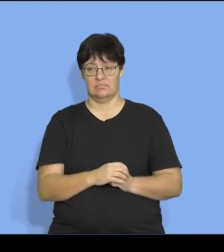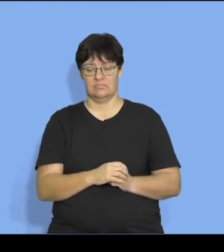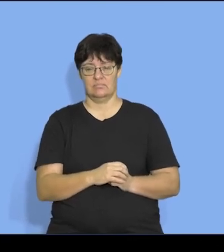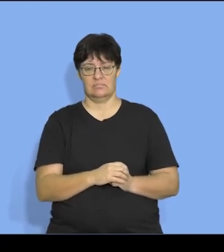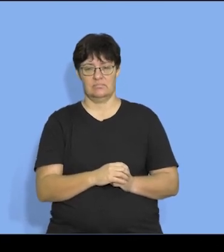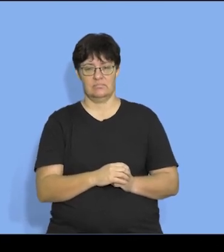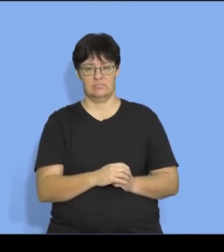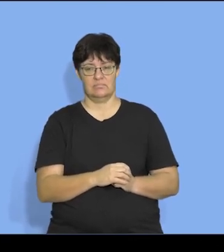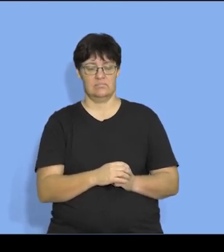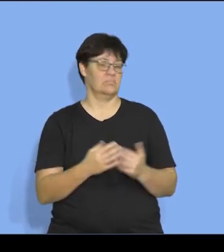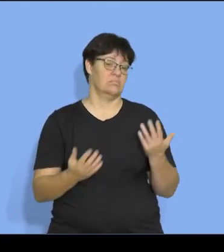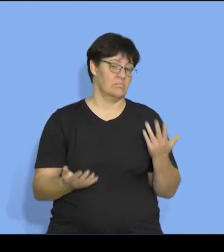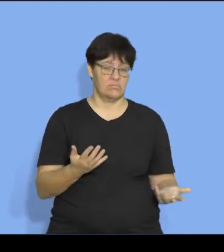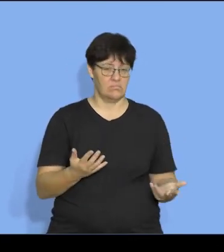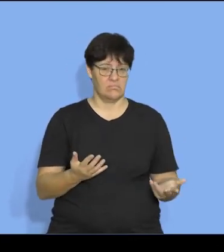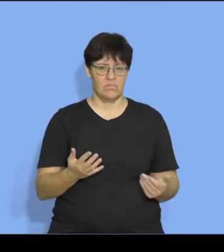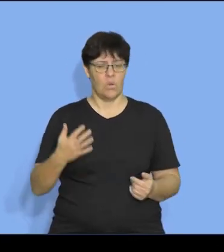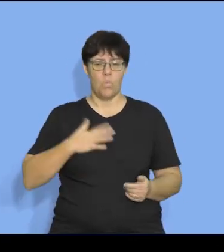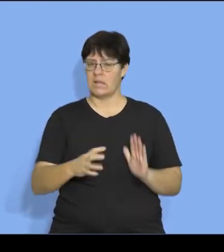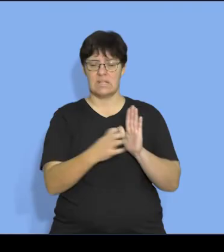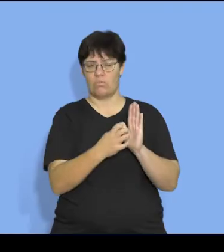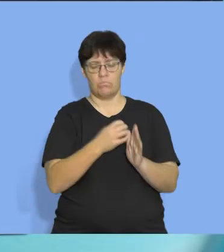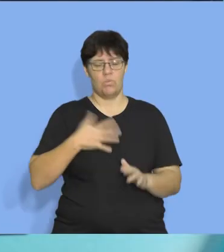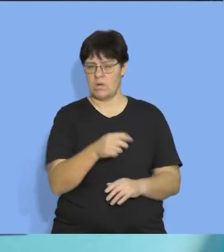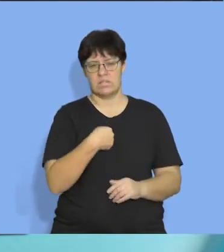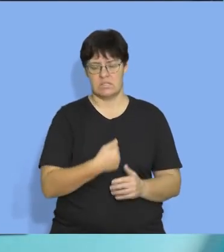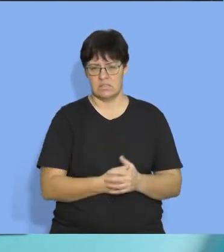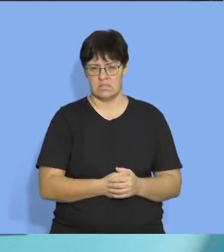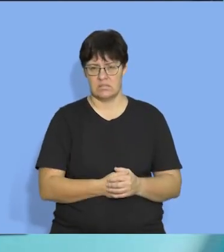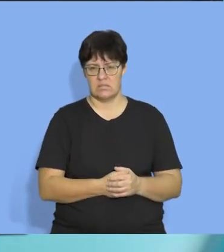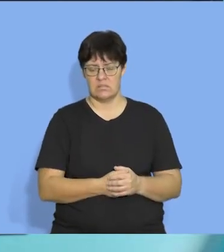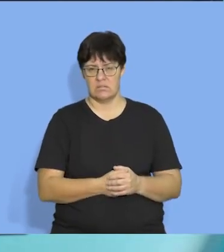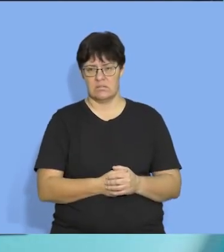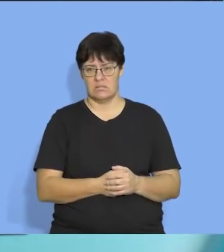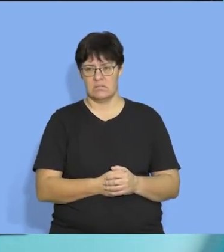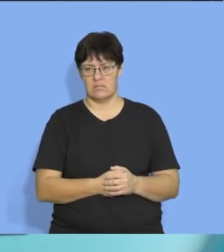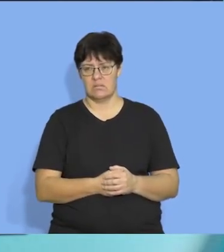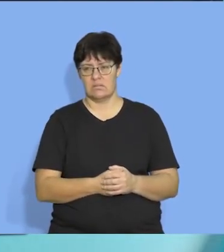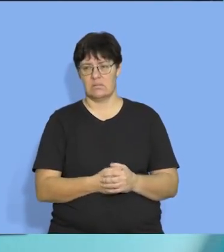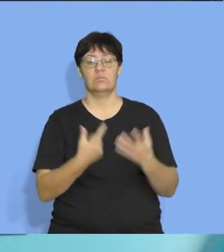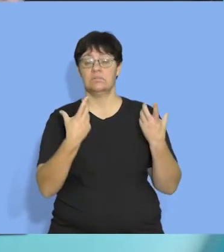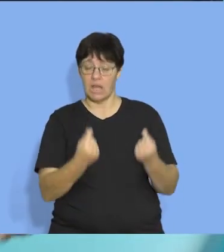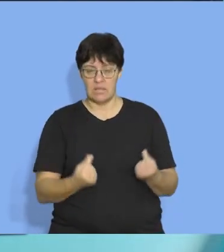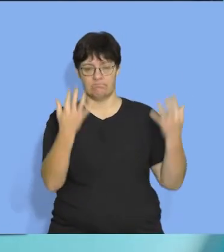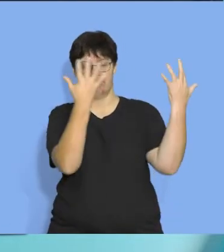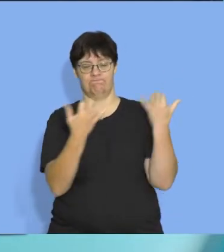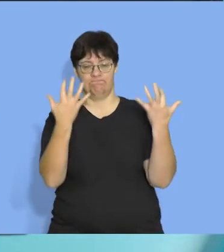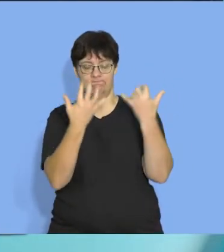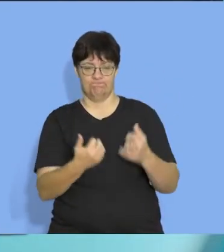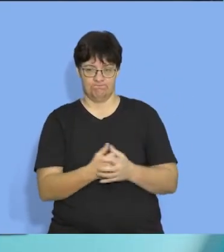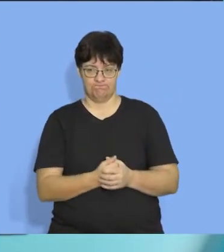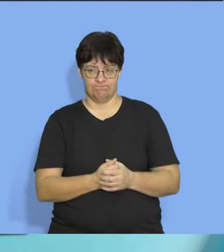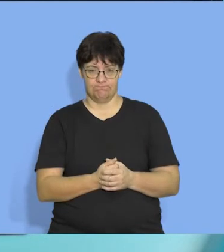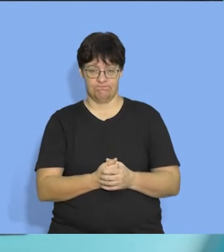But what if I told you that I didn't want a diagram? That I want this done with a calculation?